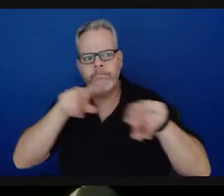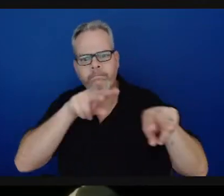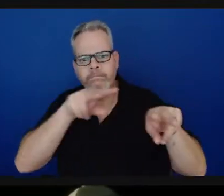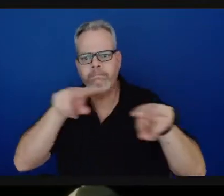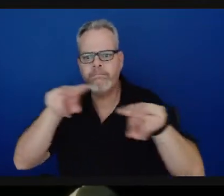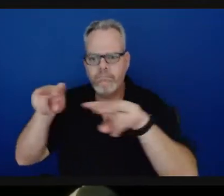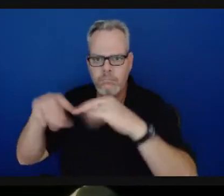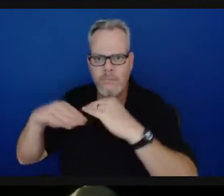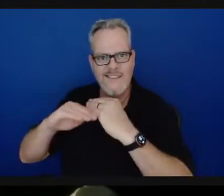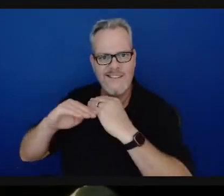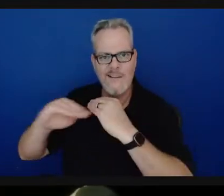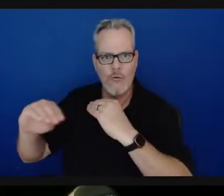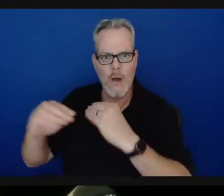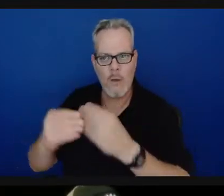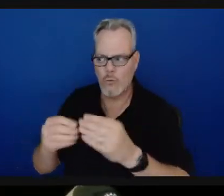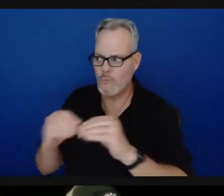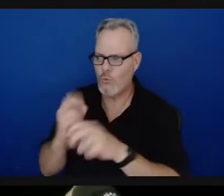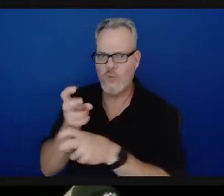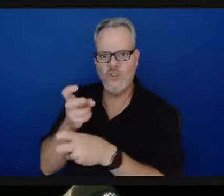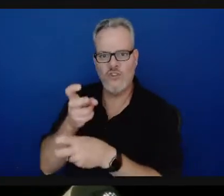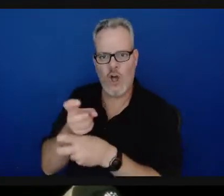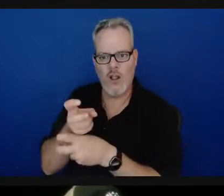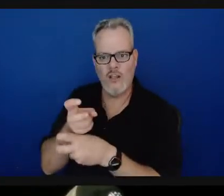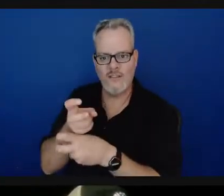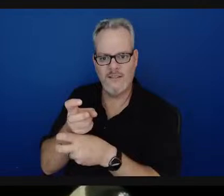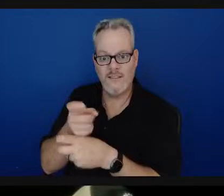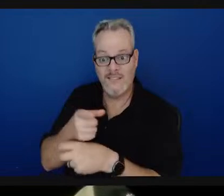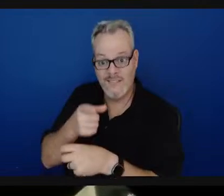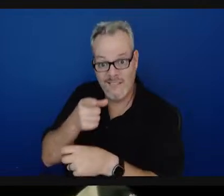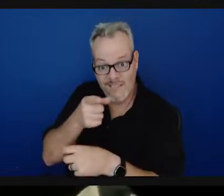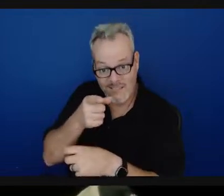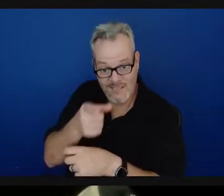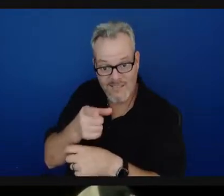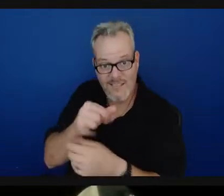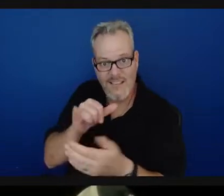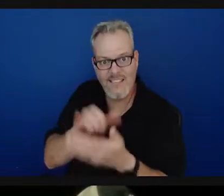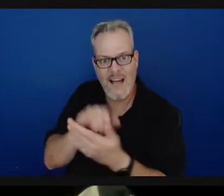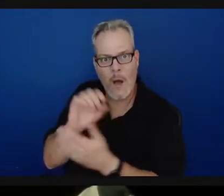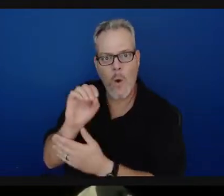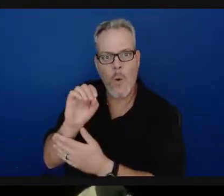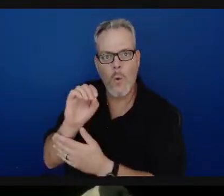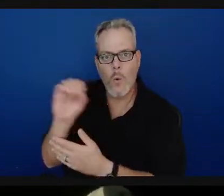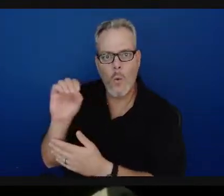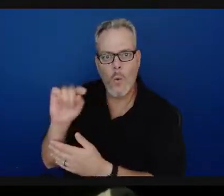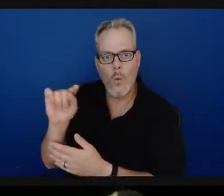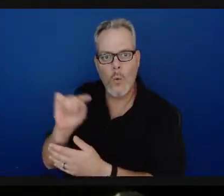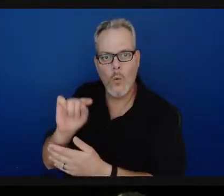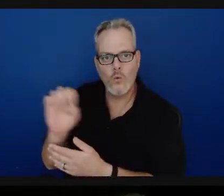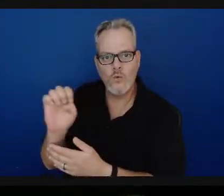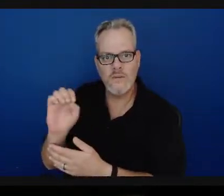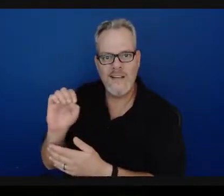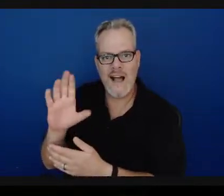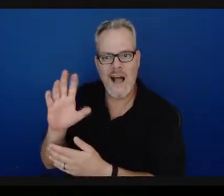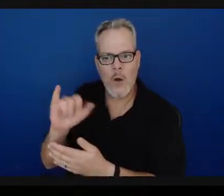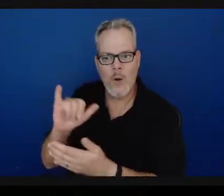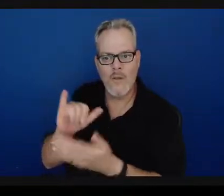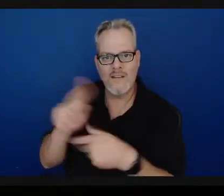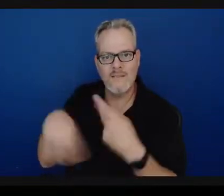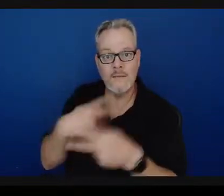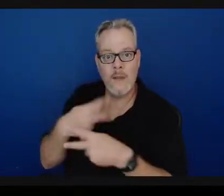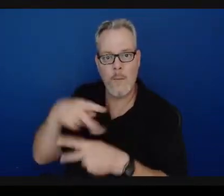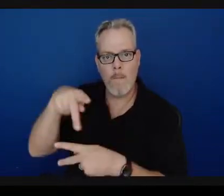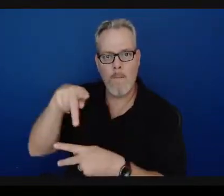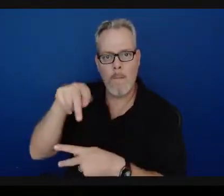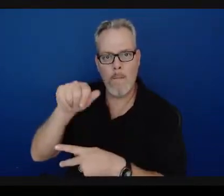more solid. And they're looking at these ooze out of Pahoehoe lava flows. This looks not too unlike what we'd